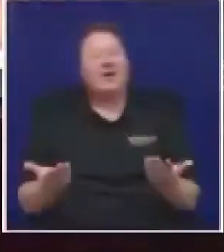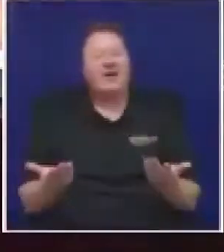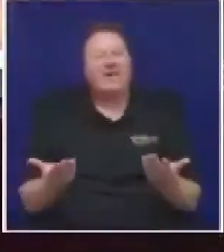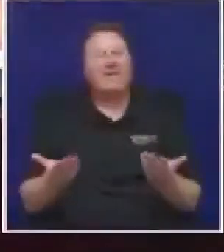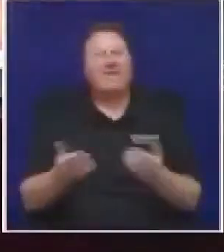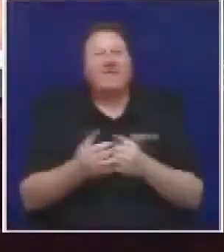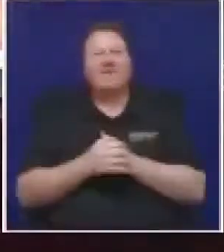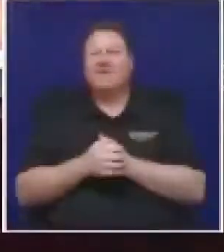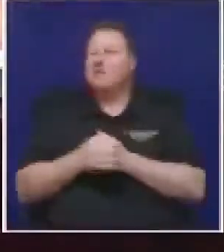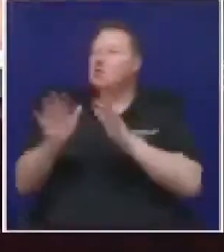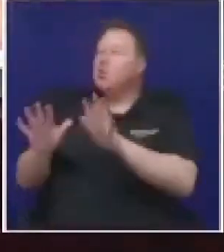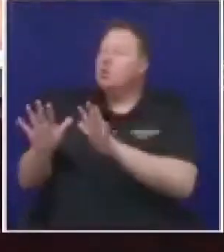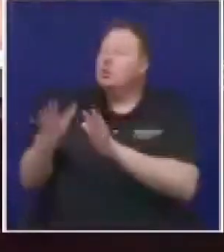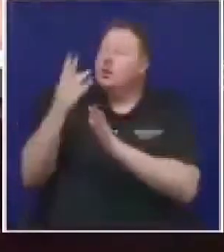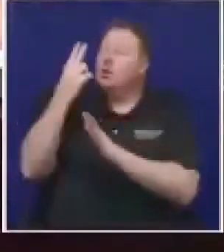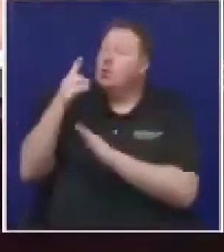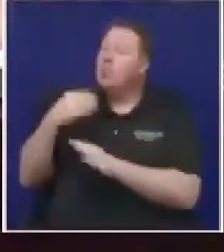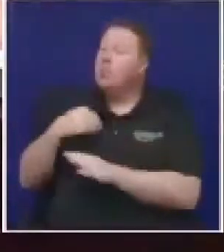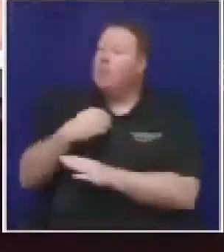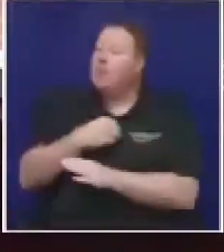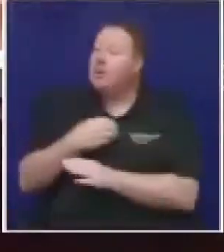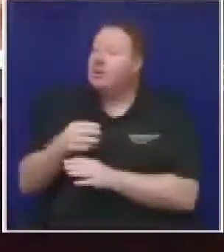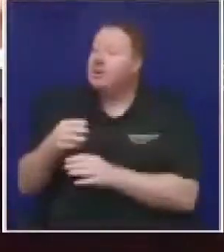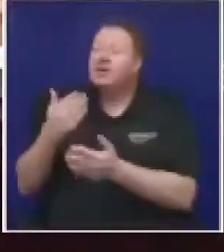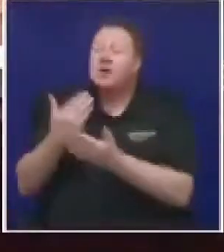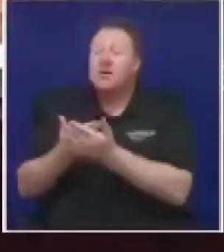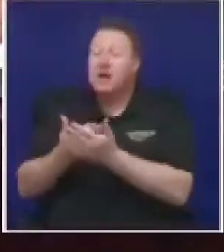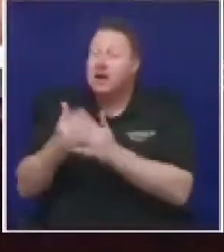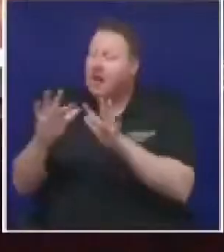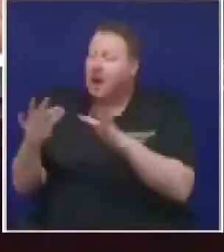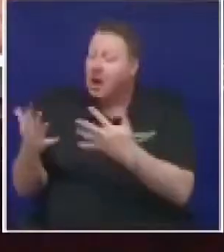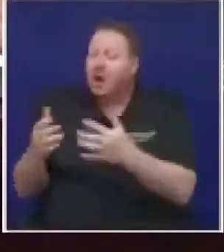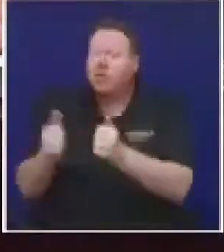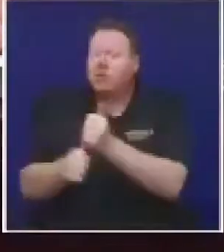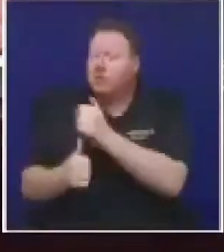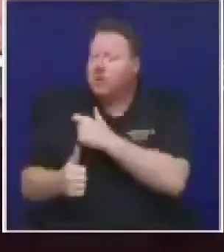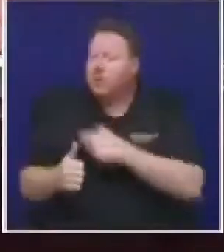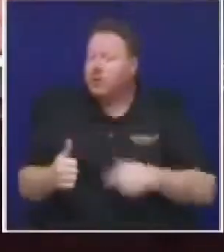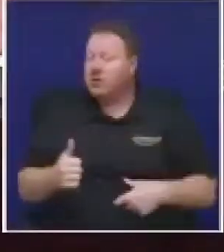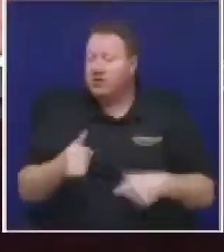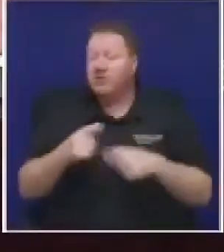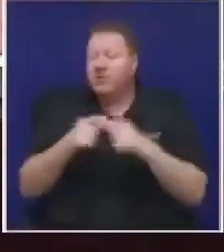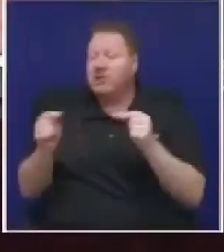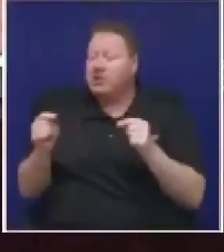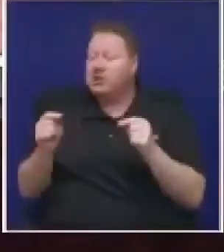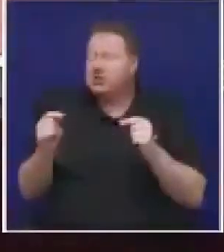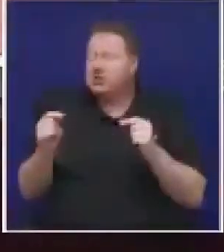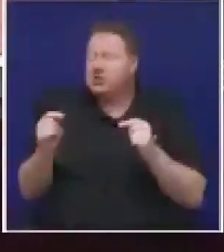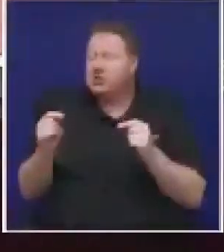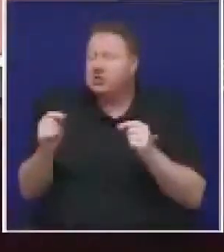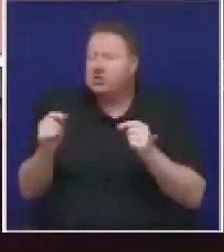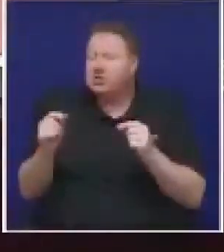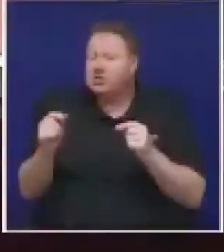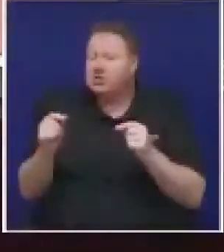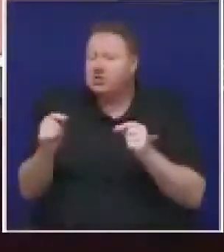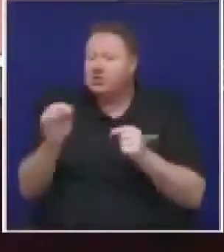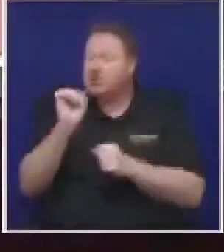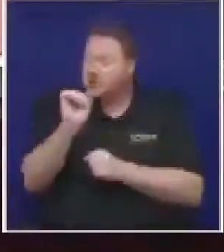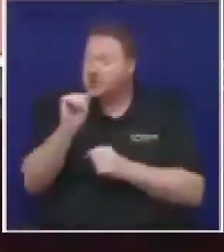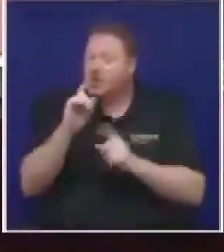Order, honorable members. Can we allow the Deputy President to finish on that